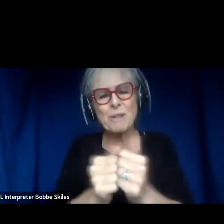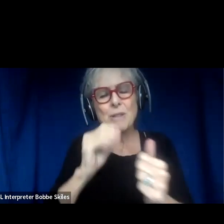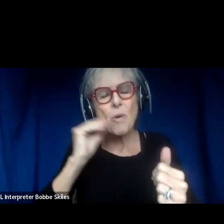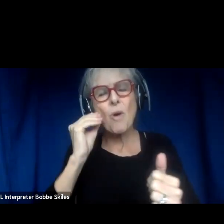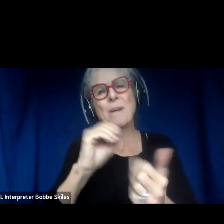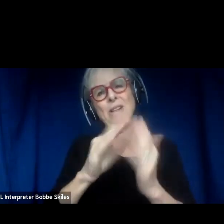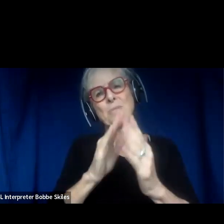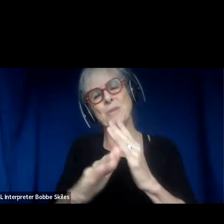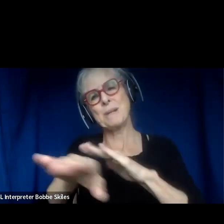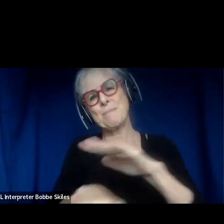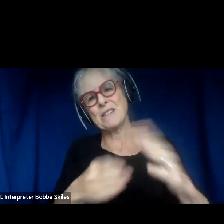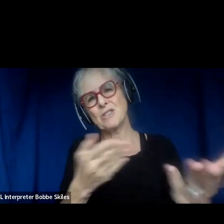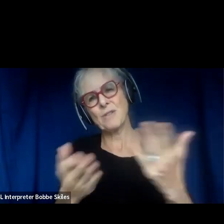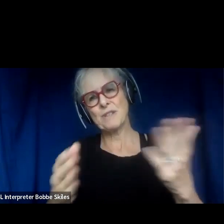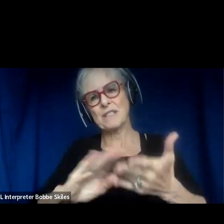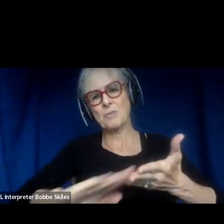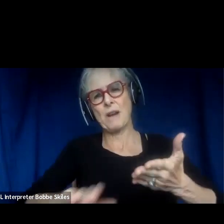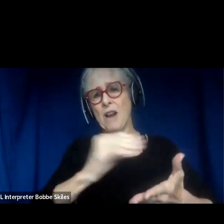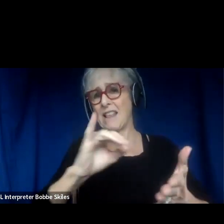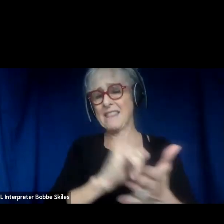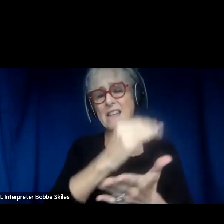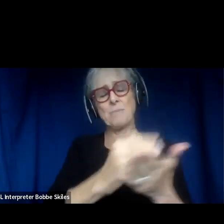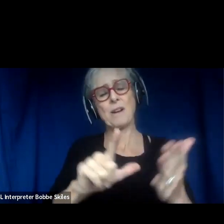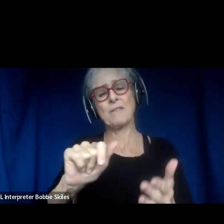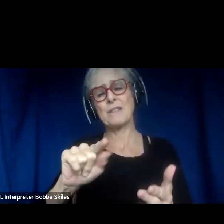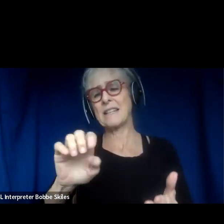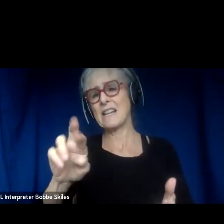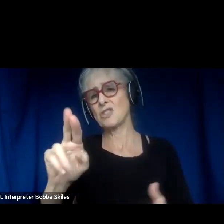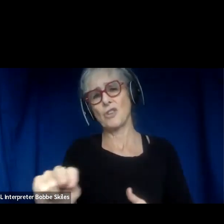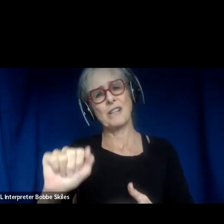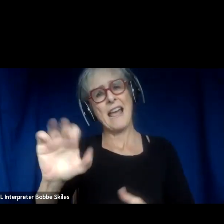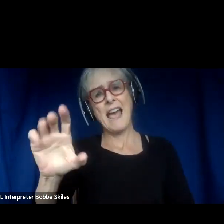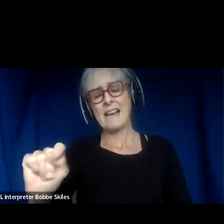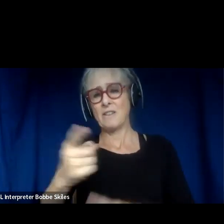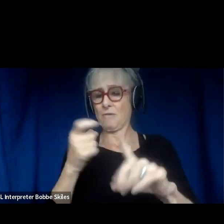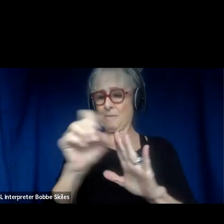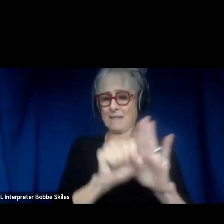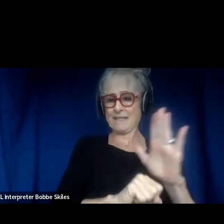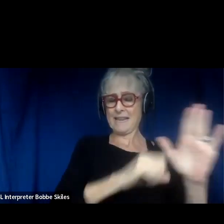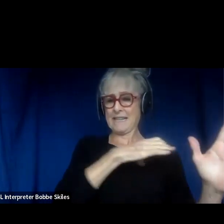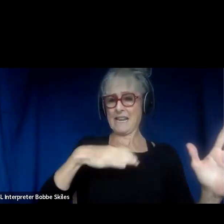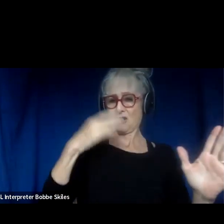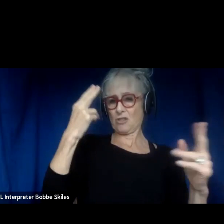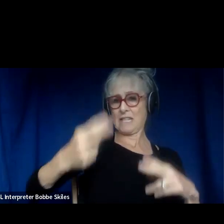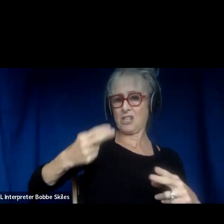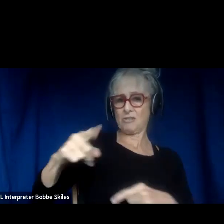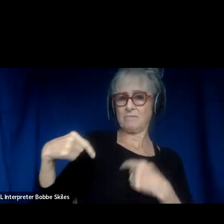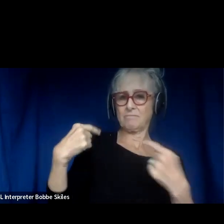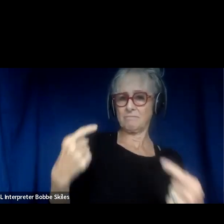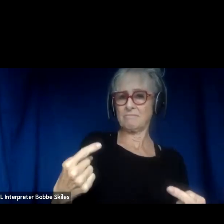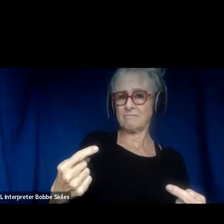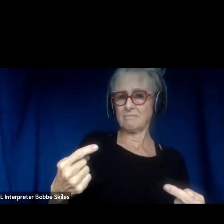Community-Based Services Waiver, and it's part of the Lanterman Act. So from the State Council's historical